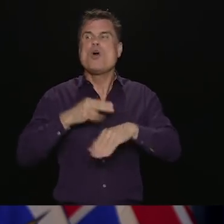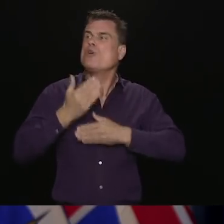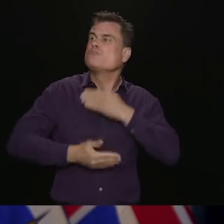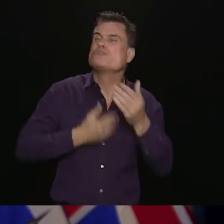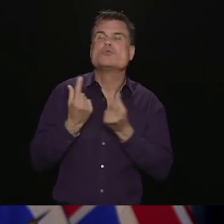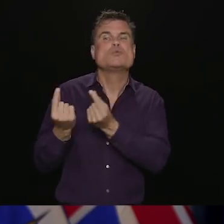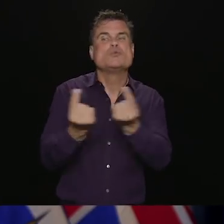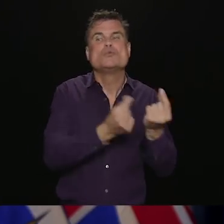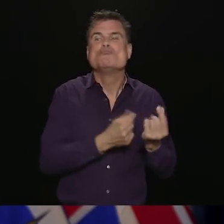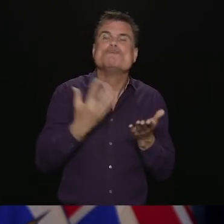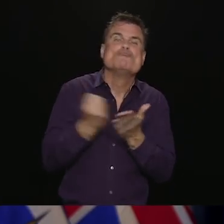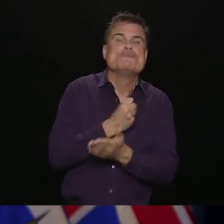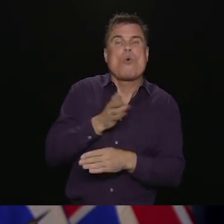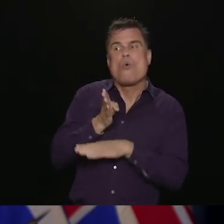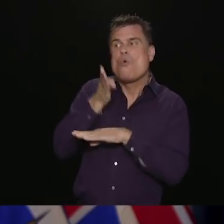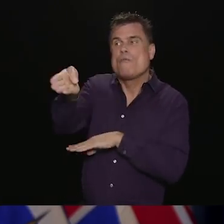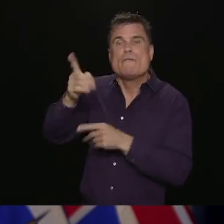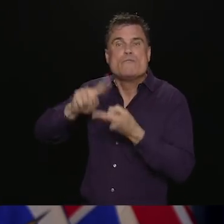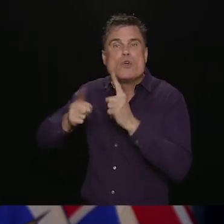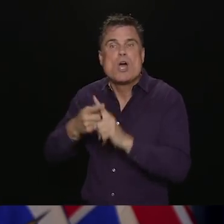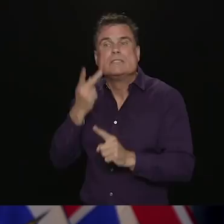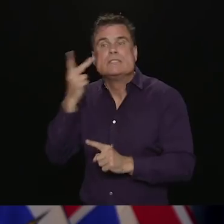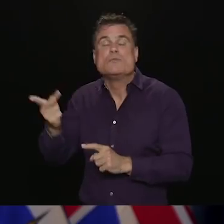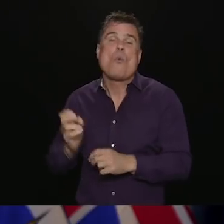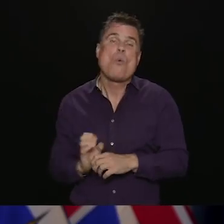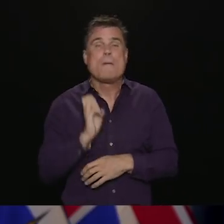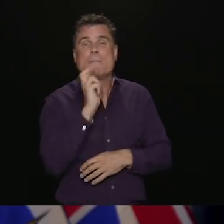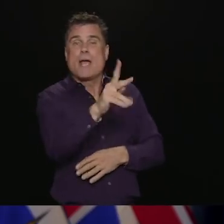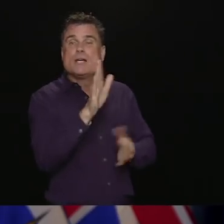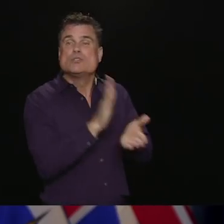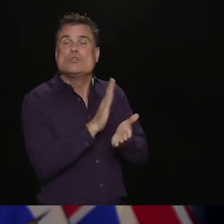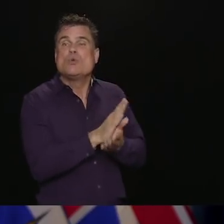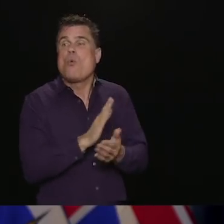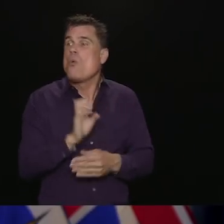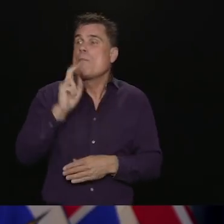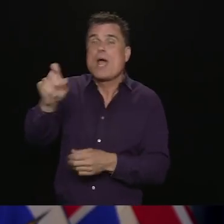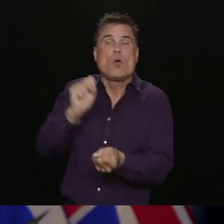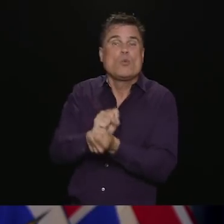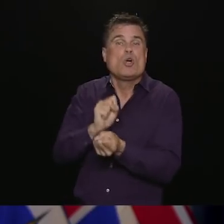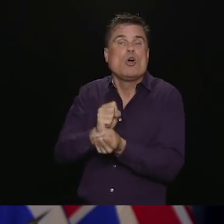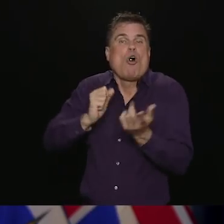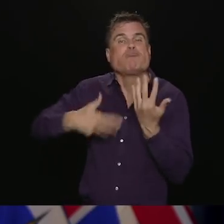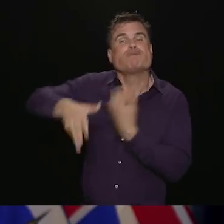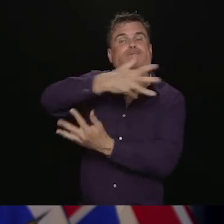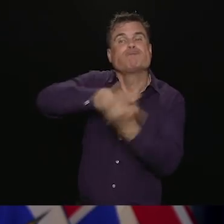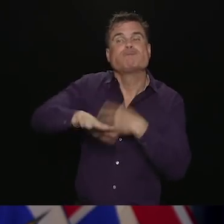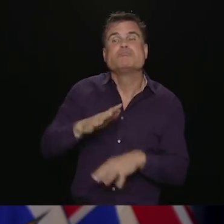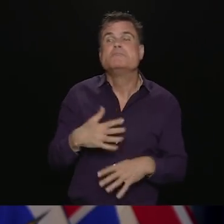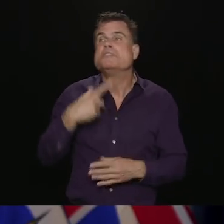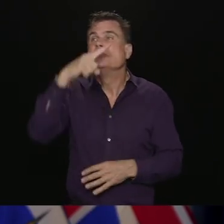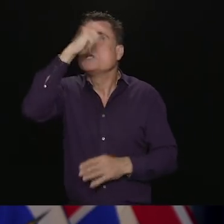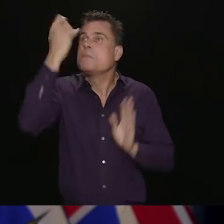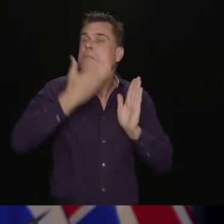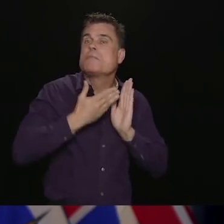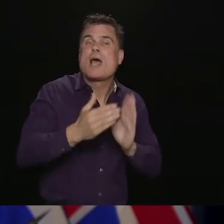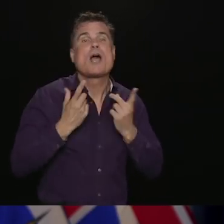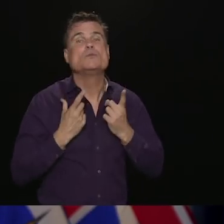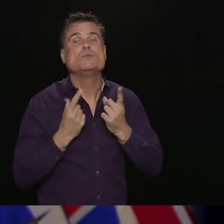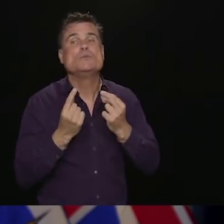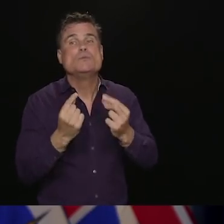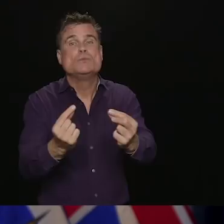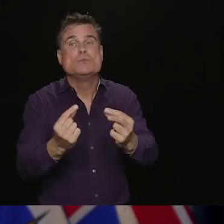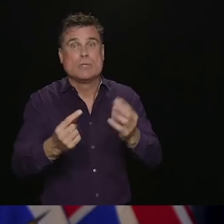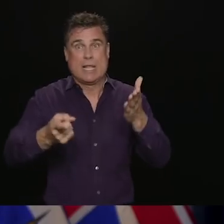and making plans for the summer. And next week, the BC Ledge will be back in session. It is